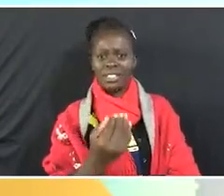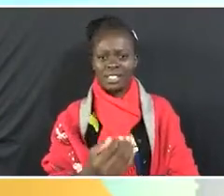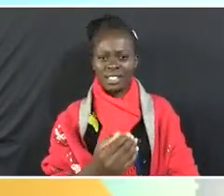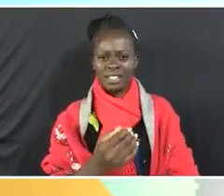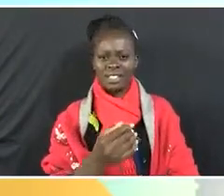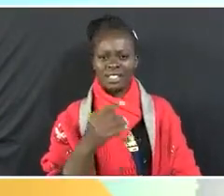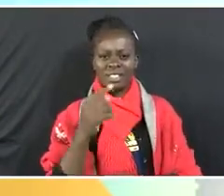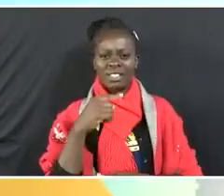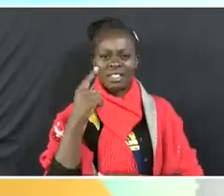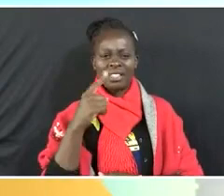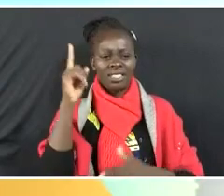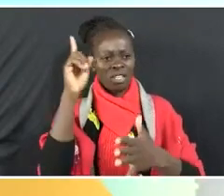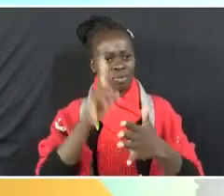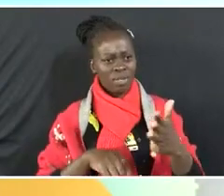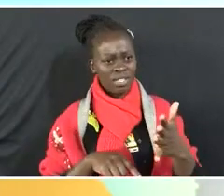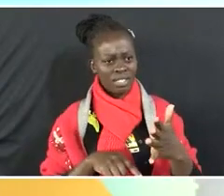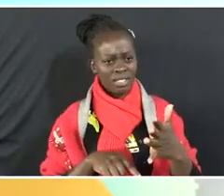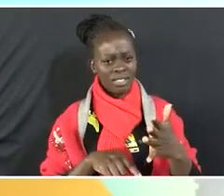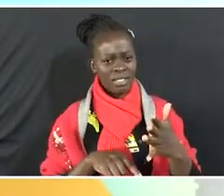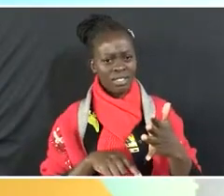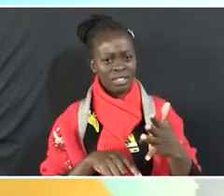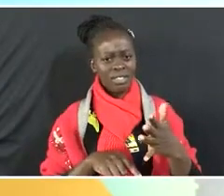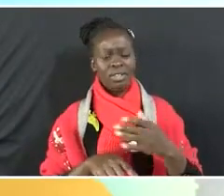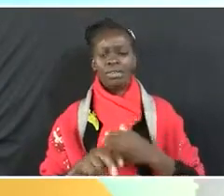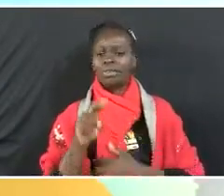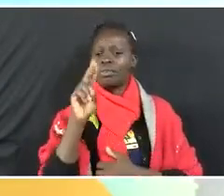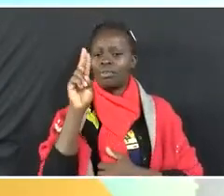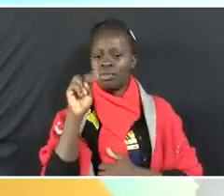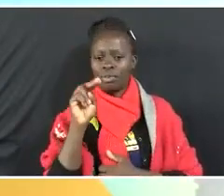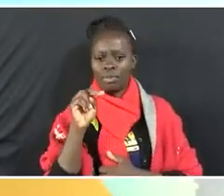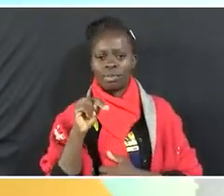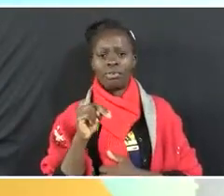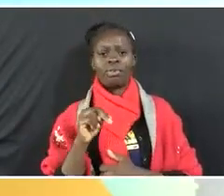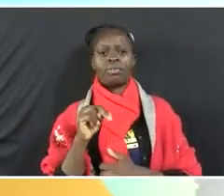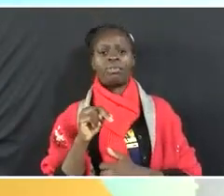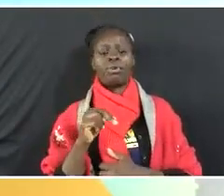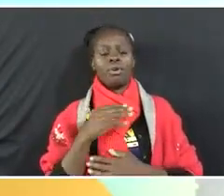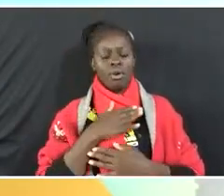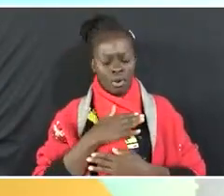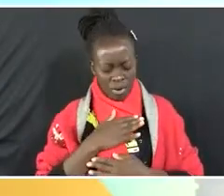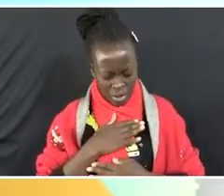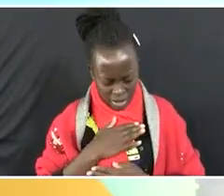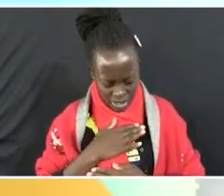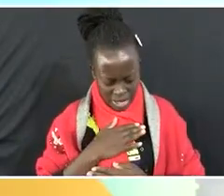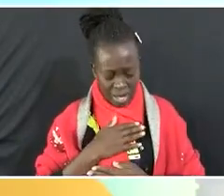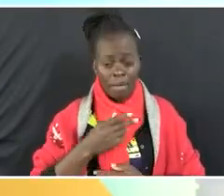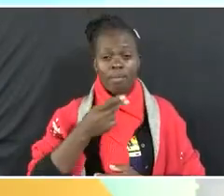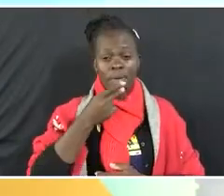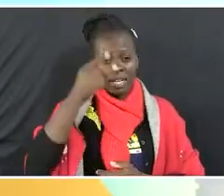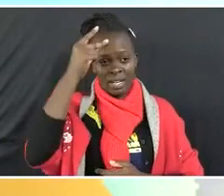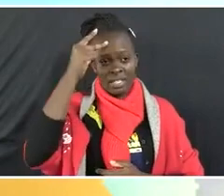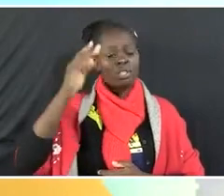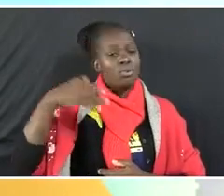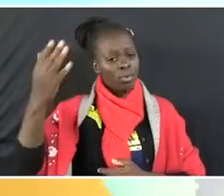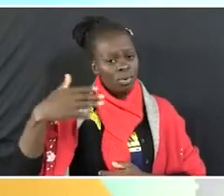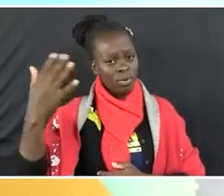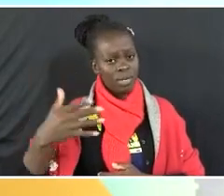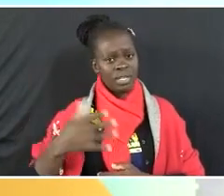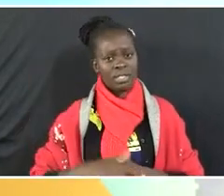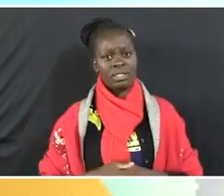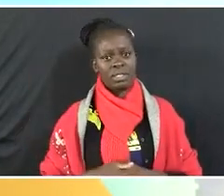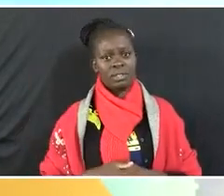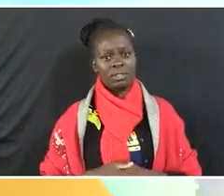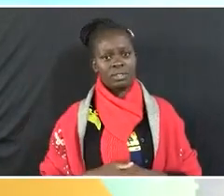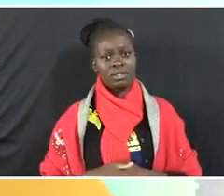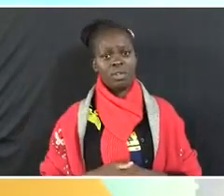Day. Please, we don't want Father's Day. Just be good to your parents every day. That's enough. These Father's Day